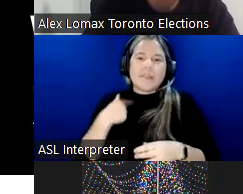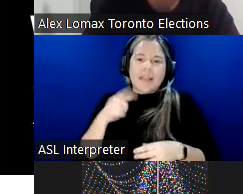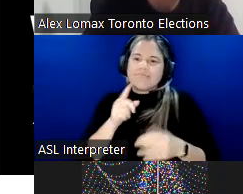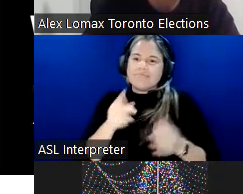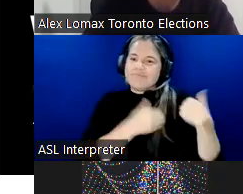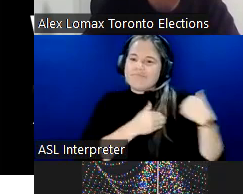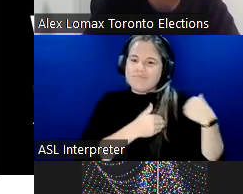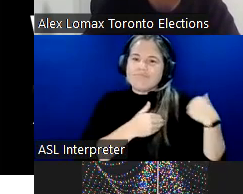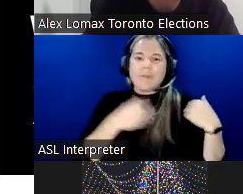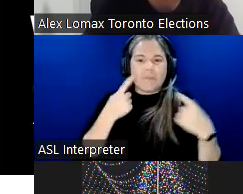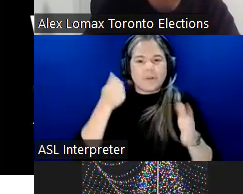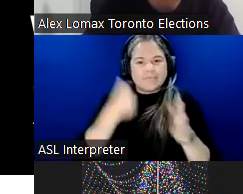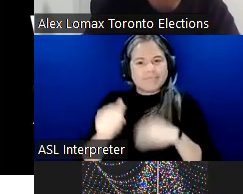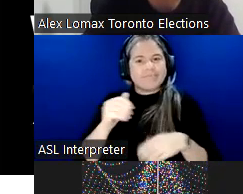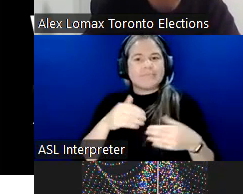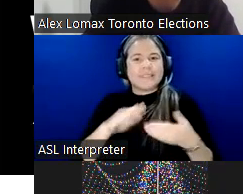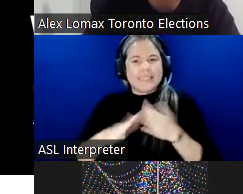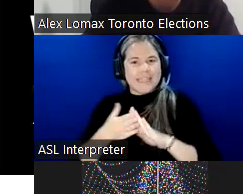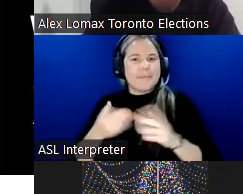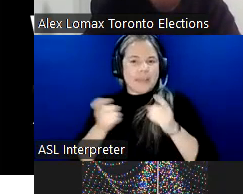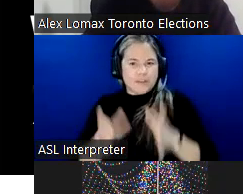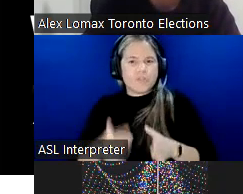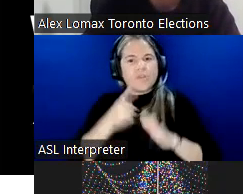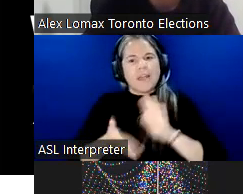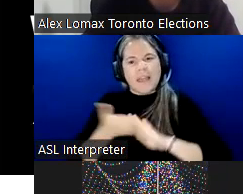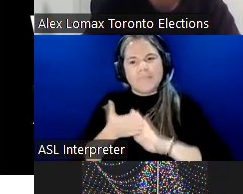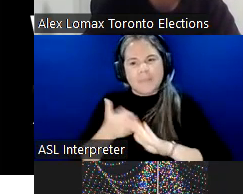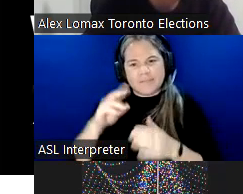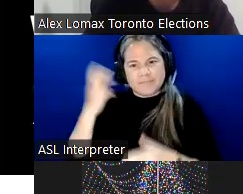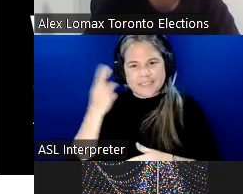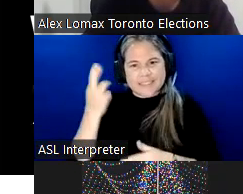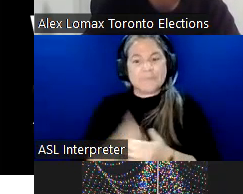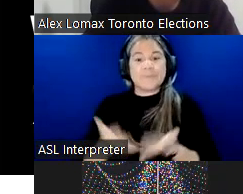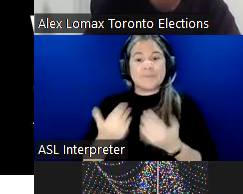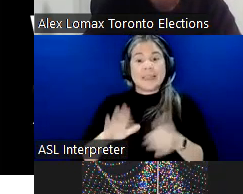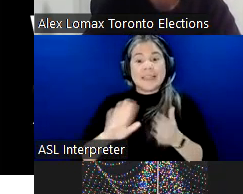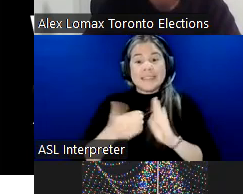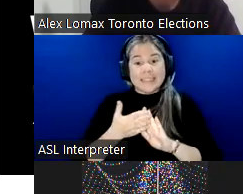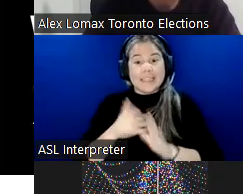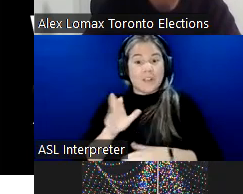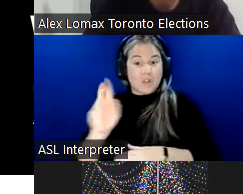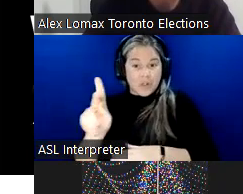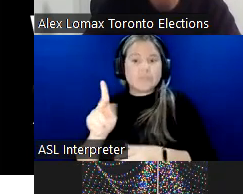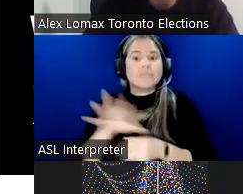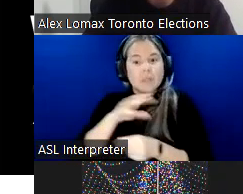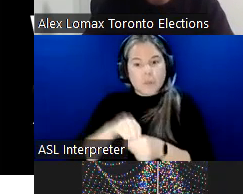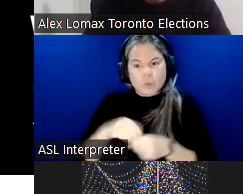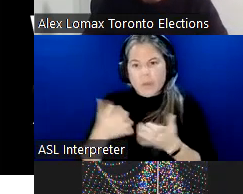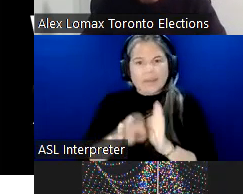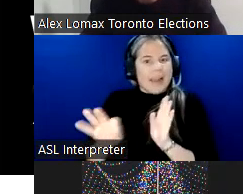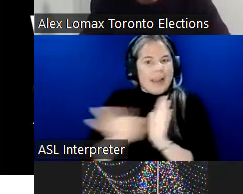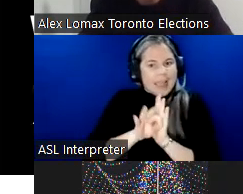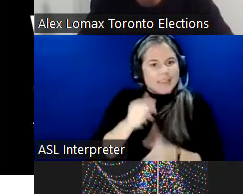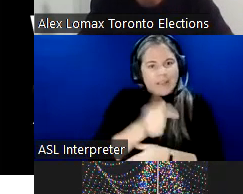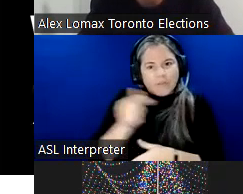responsibilities and to the city manager for administrative purposes. The city clerk's responsibilities include to elect government, which is to ensure